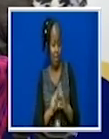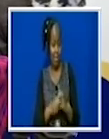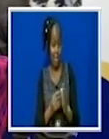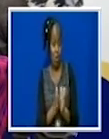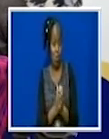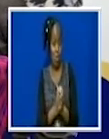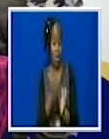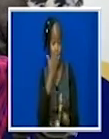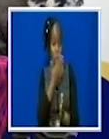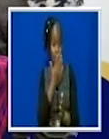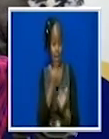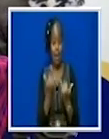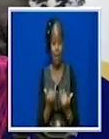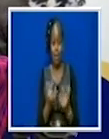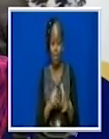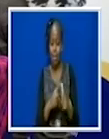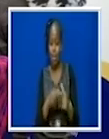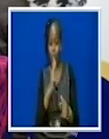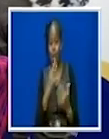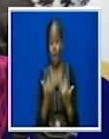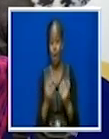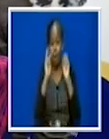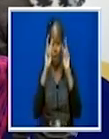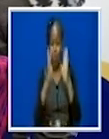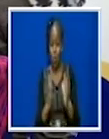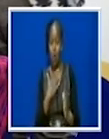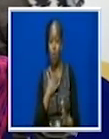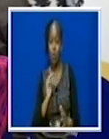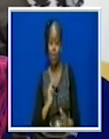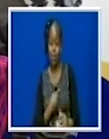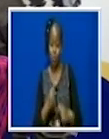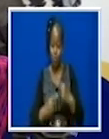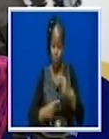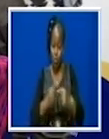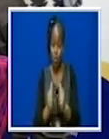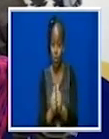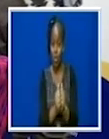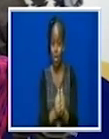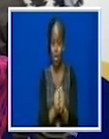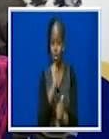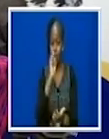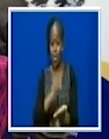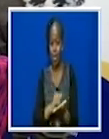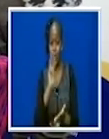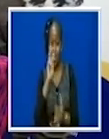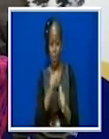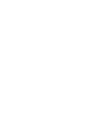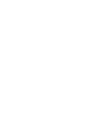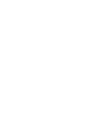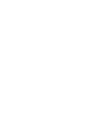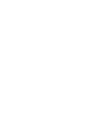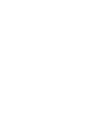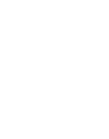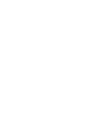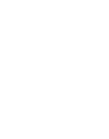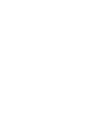So viewers, I hope you'll go with us smoothly so you can take notes of what this physics giant is about to do. Look at it.